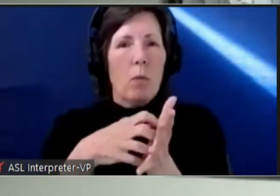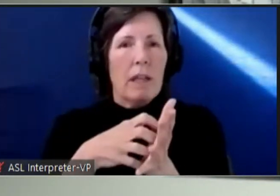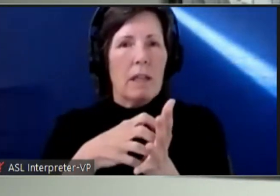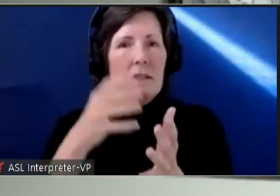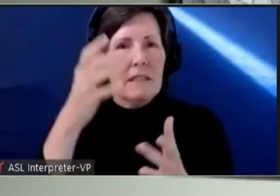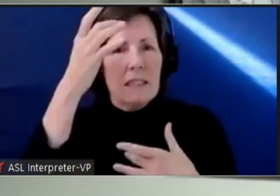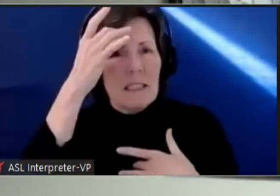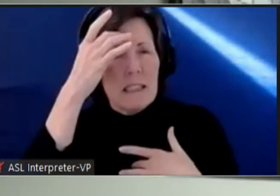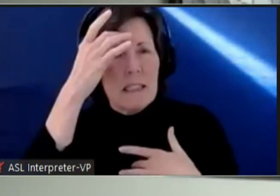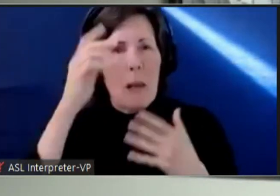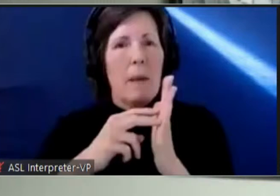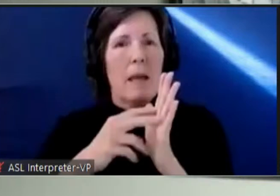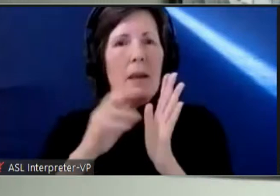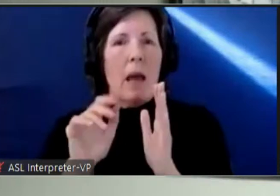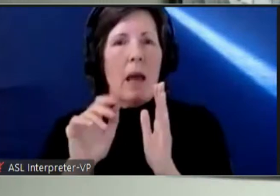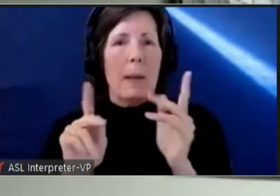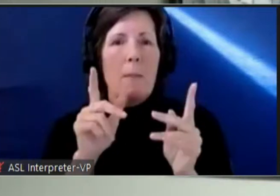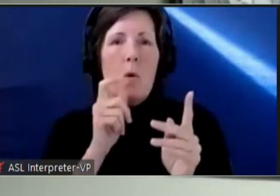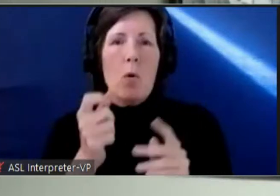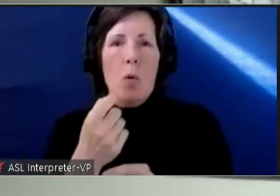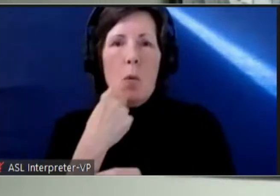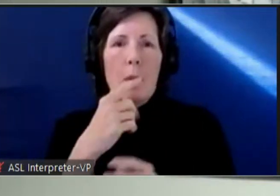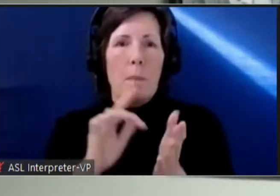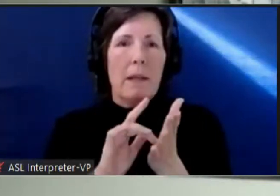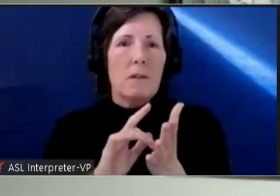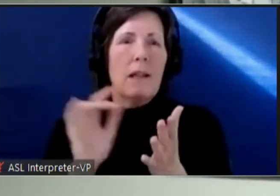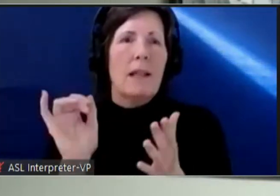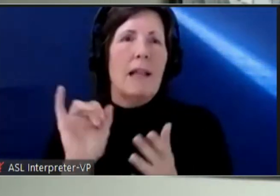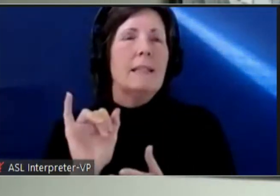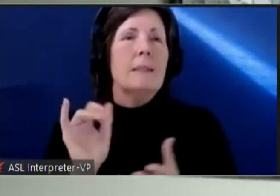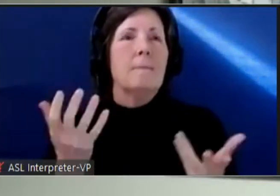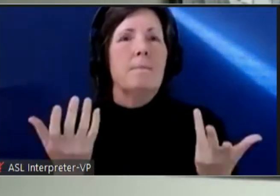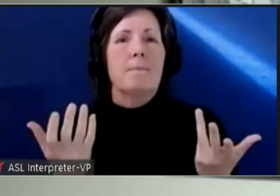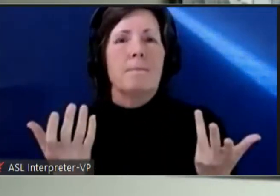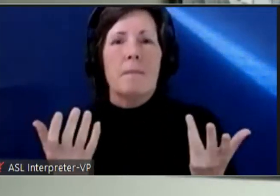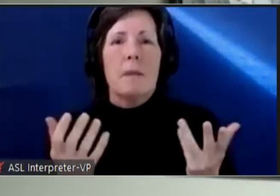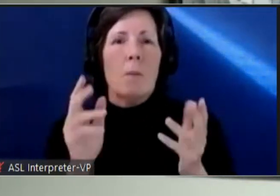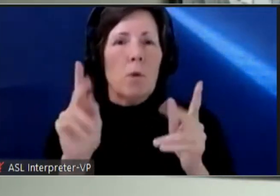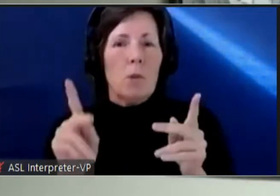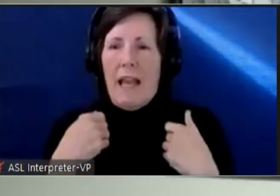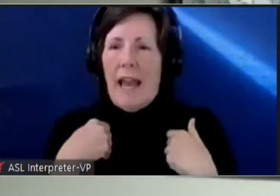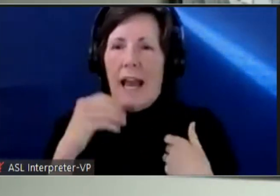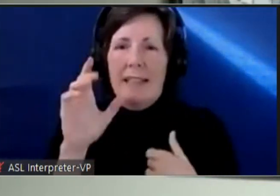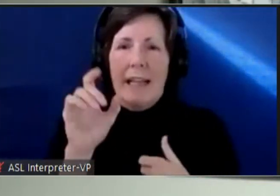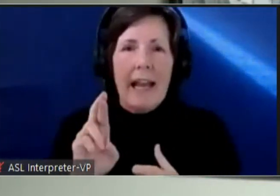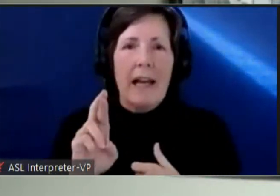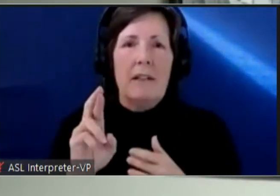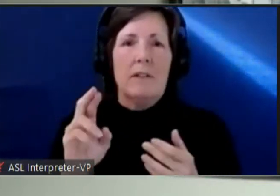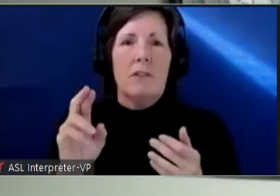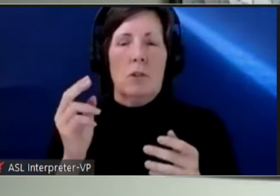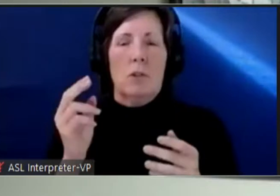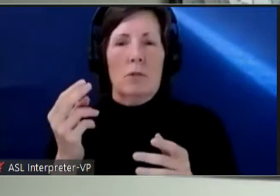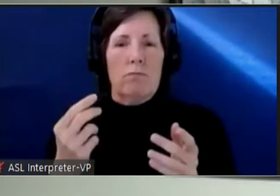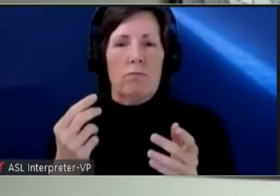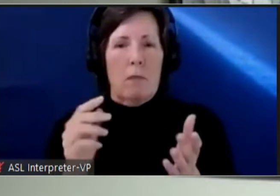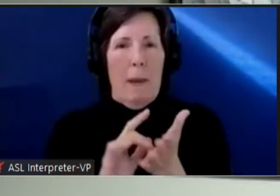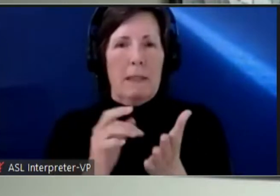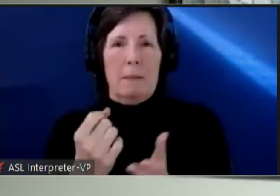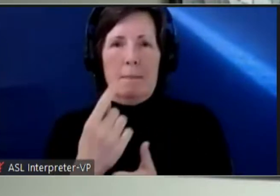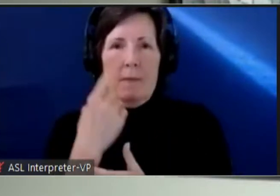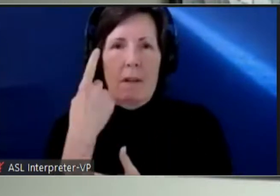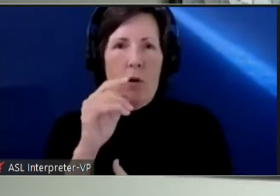have who are taking medications. For example, people who have cancer and they're taking immune suppressive medications.